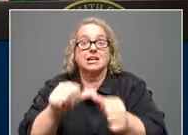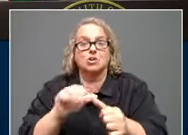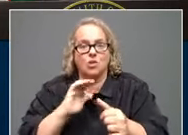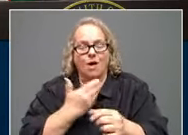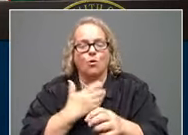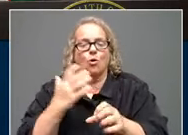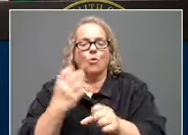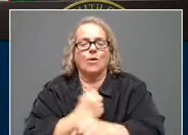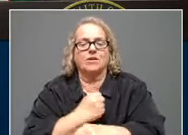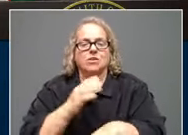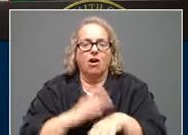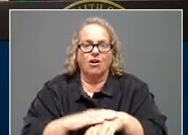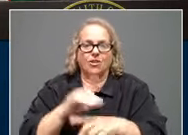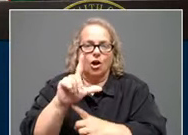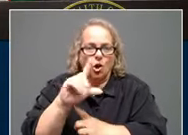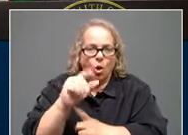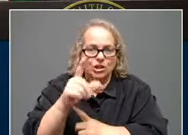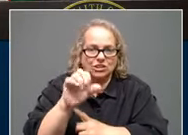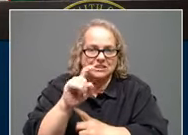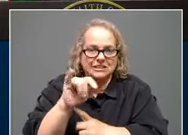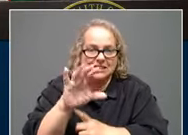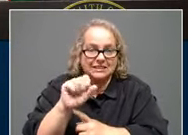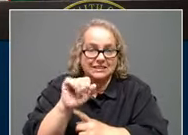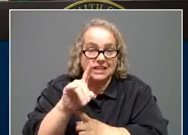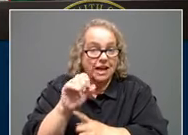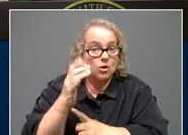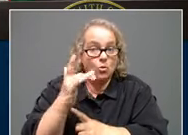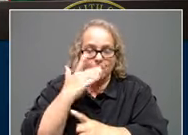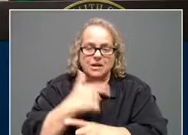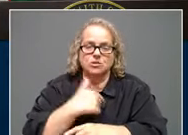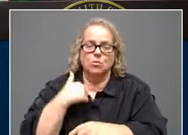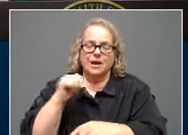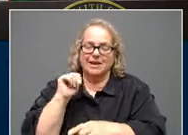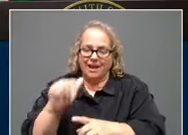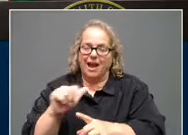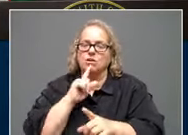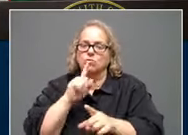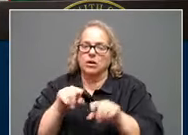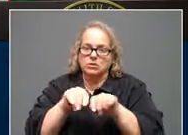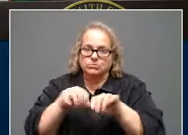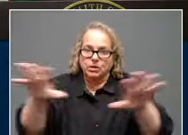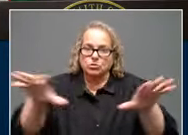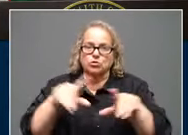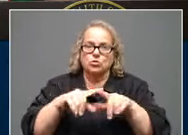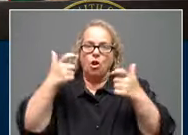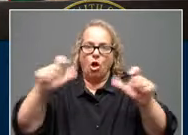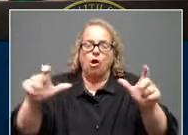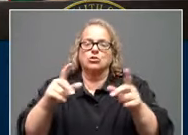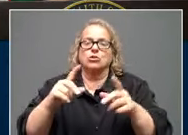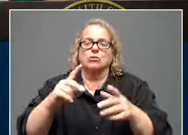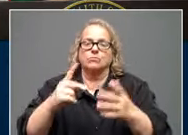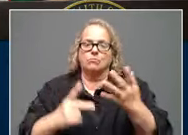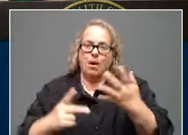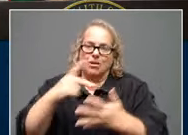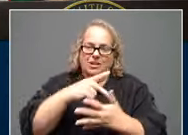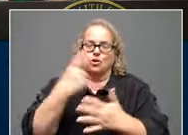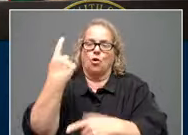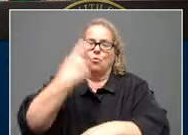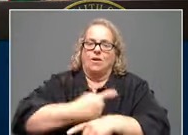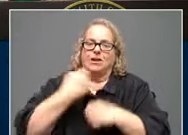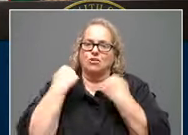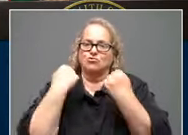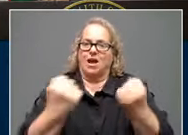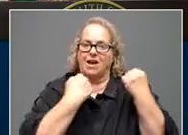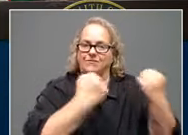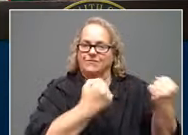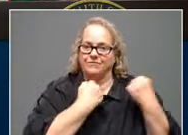logistics side because of our ability to reach a large portion of the population in a one-day drive. The project includes a